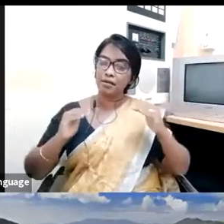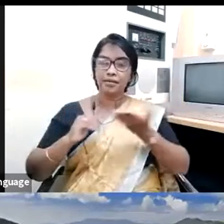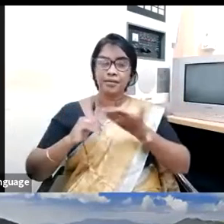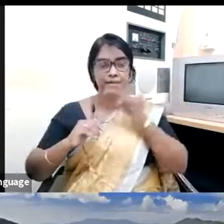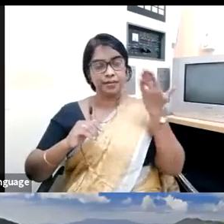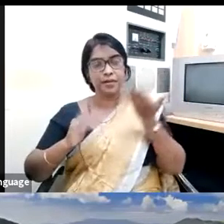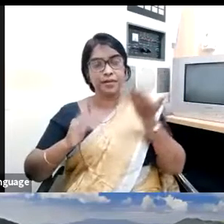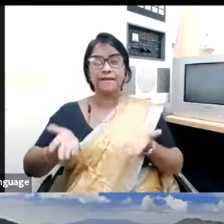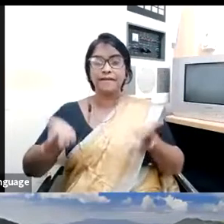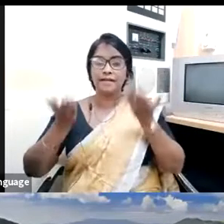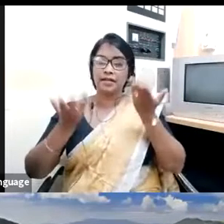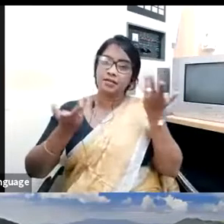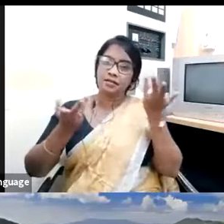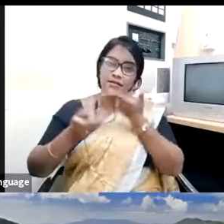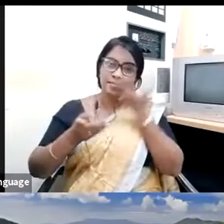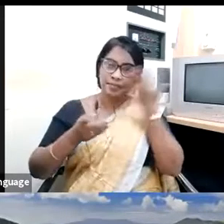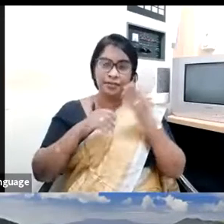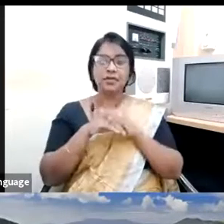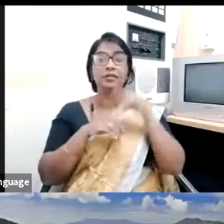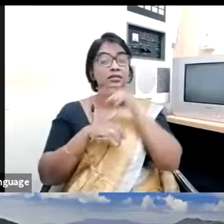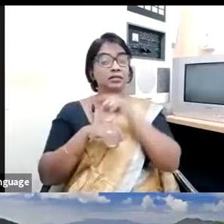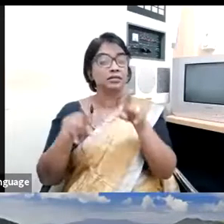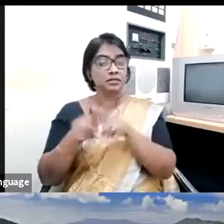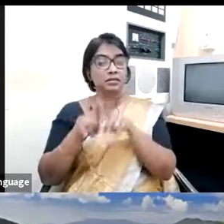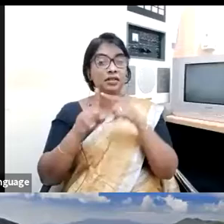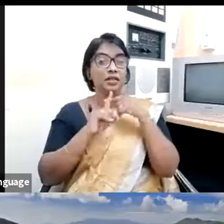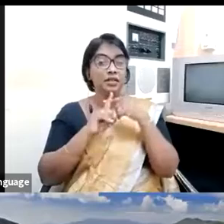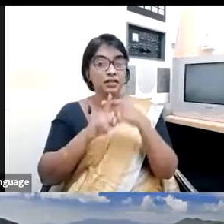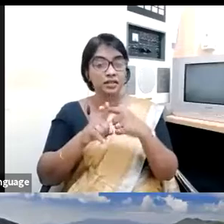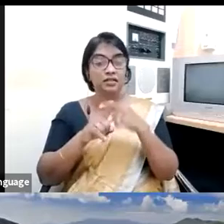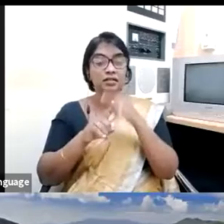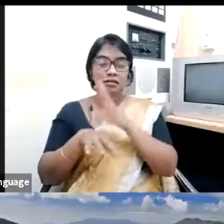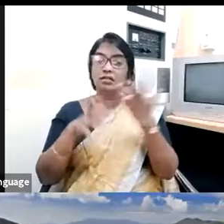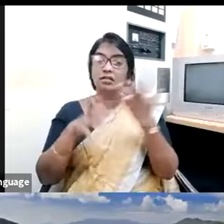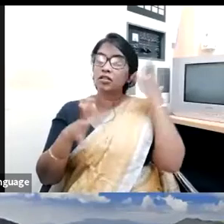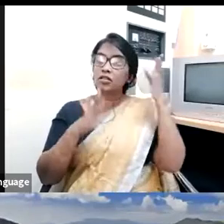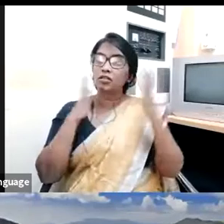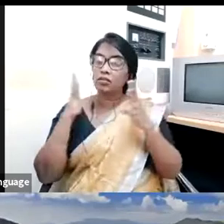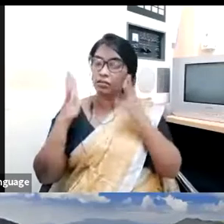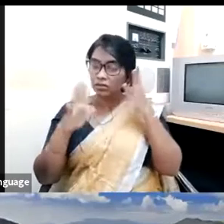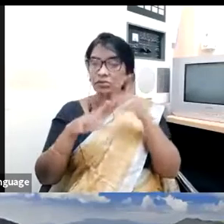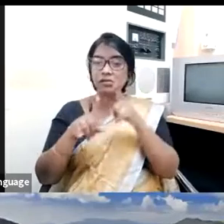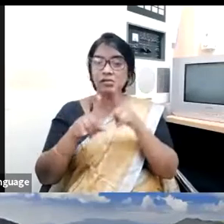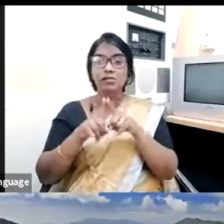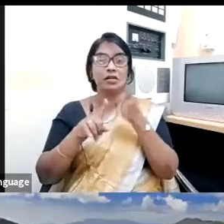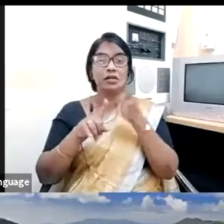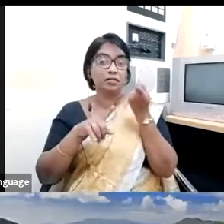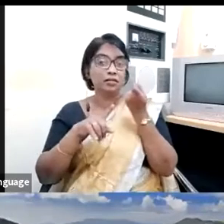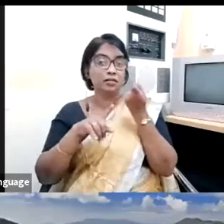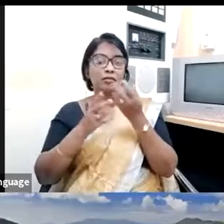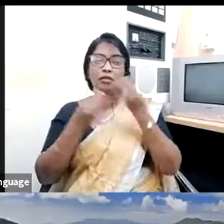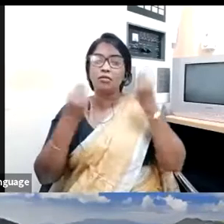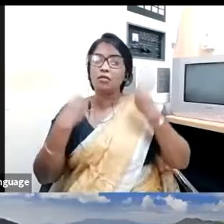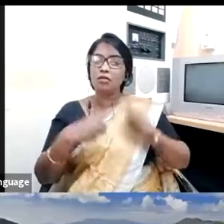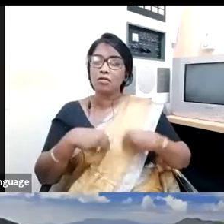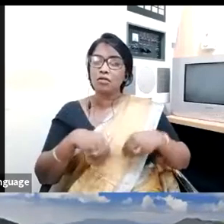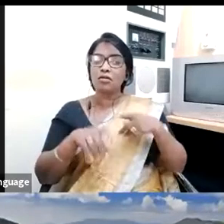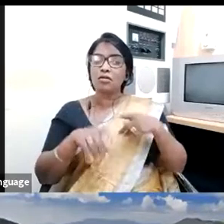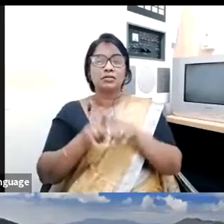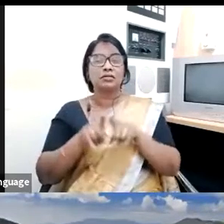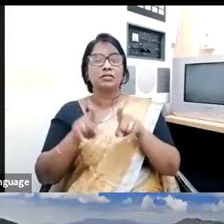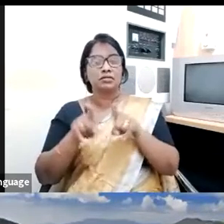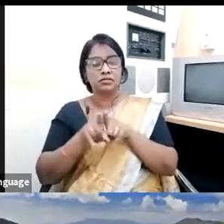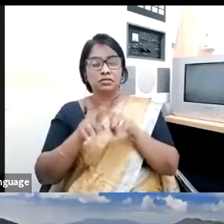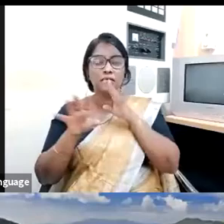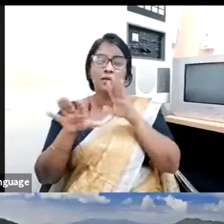have been done and the planet's economies would have been devastated. So if anyone listening to this